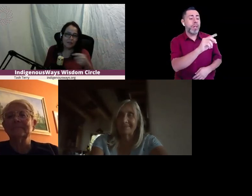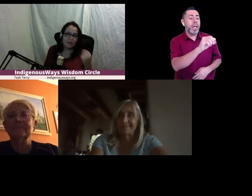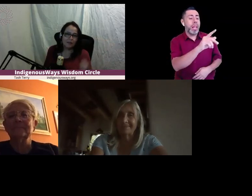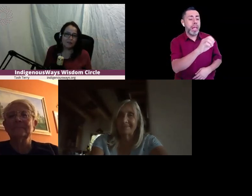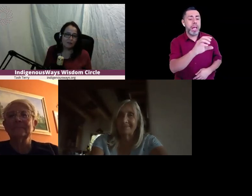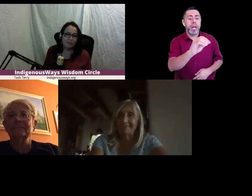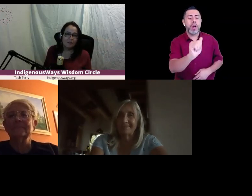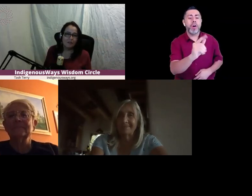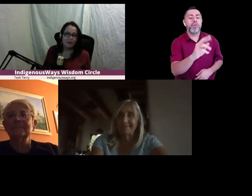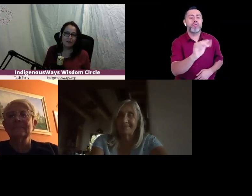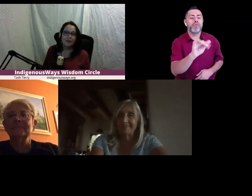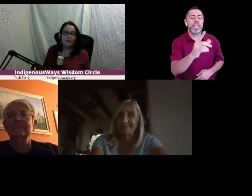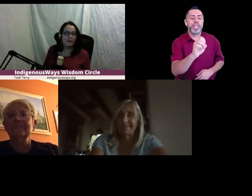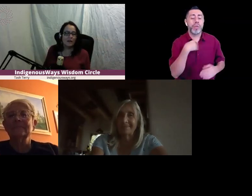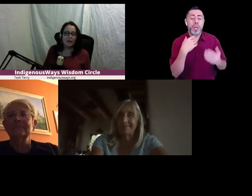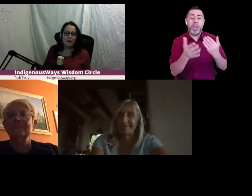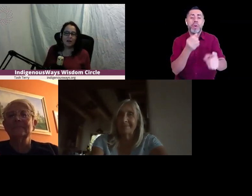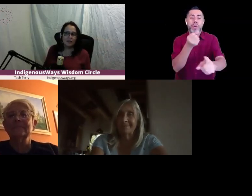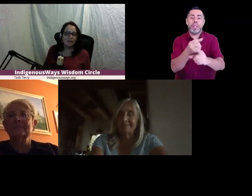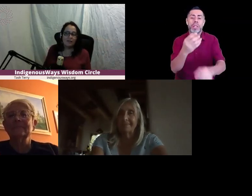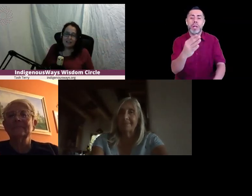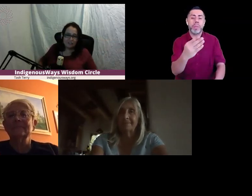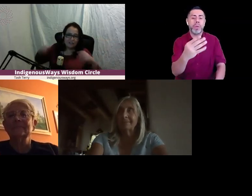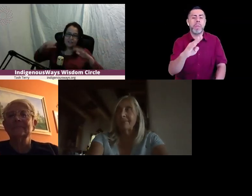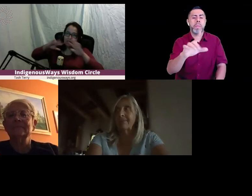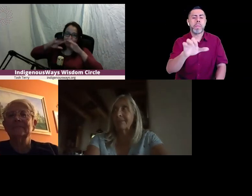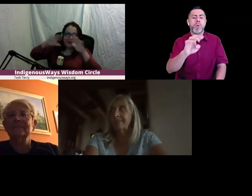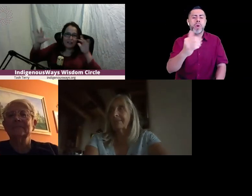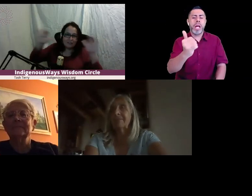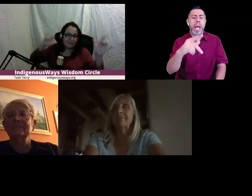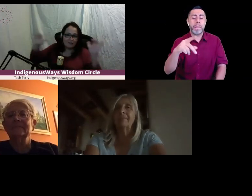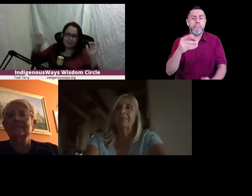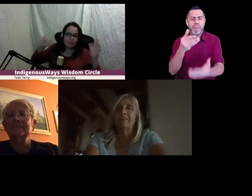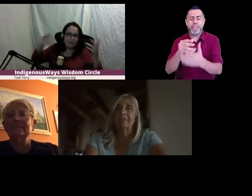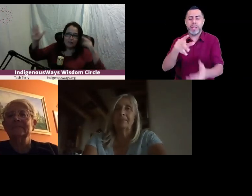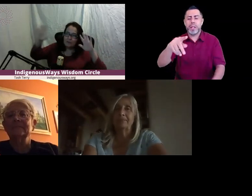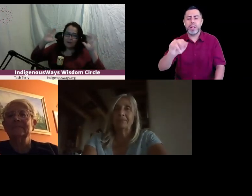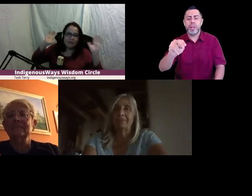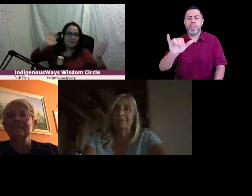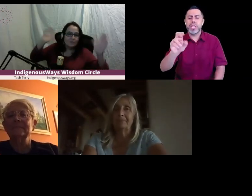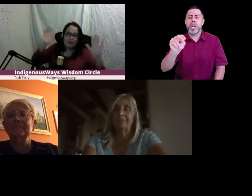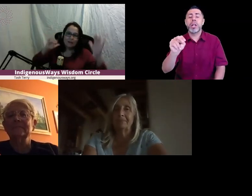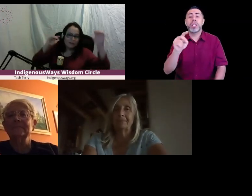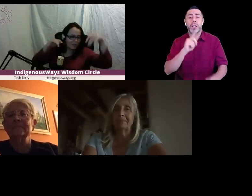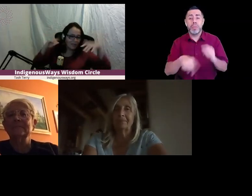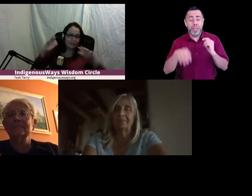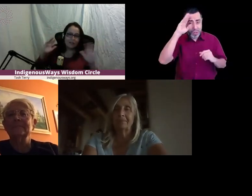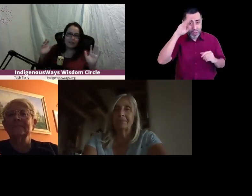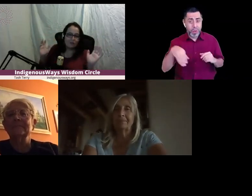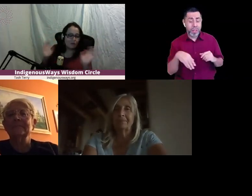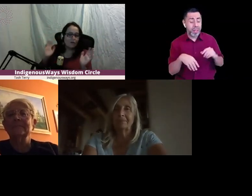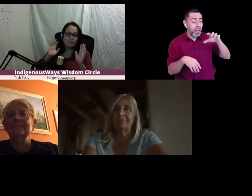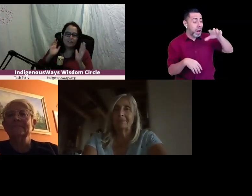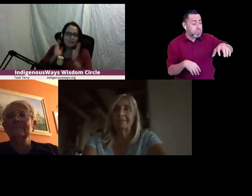and towards Pinyon, and the vastness of the rides in between, the miles and miles. Wow. and